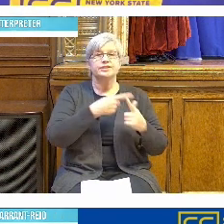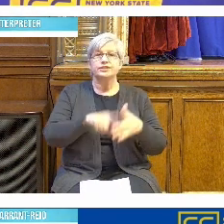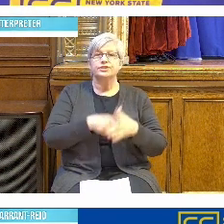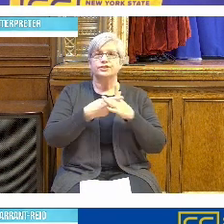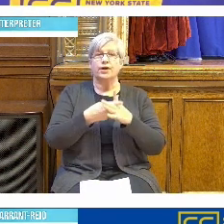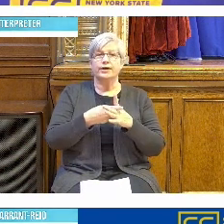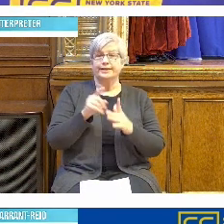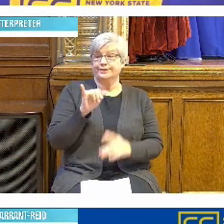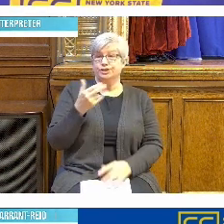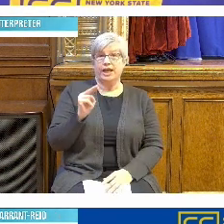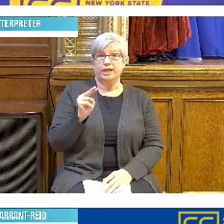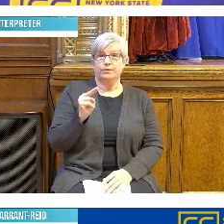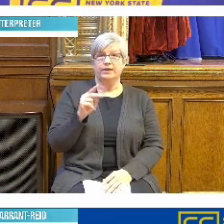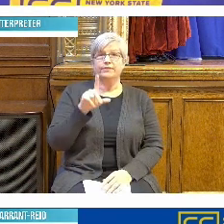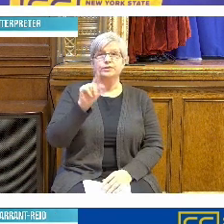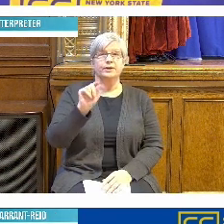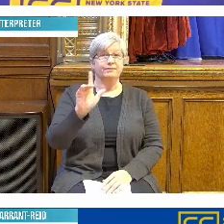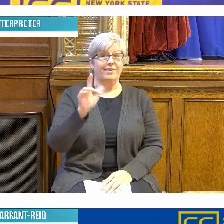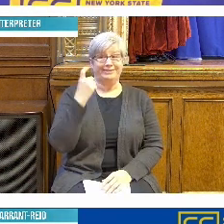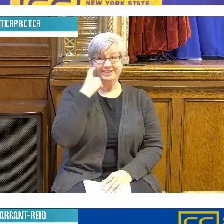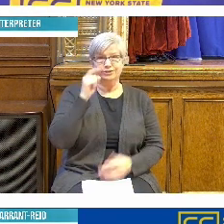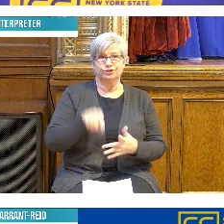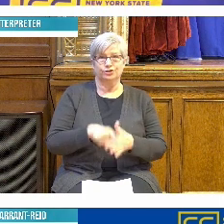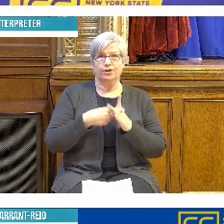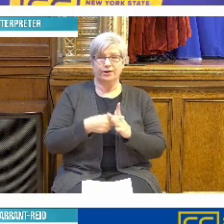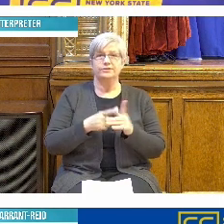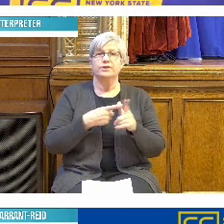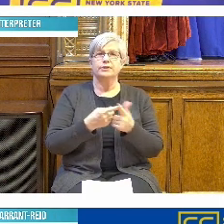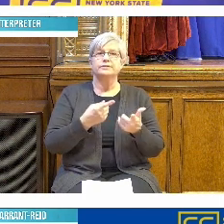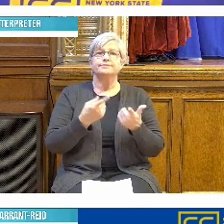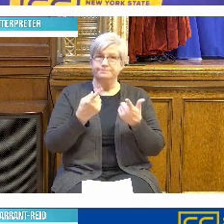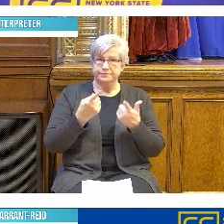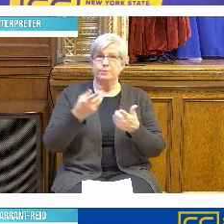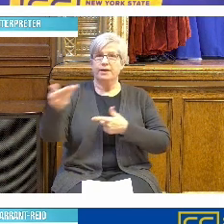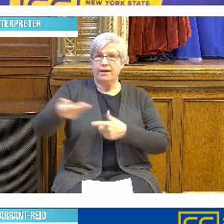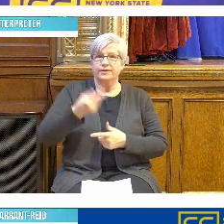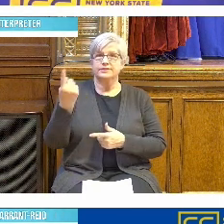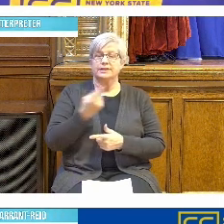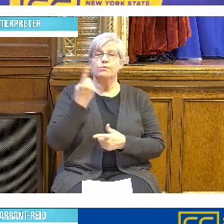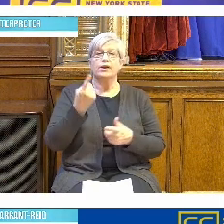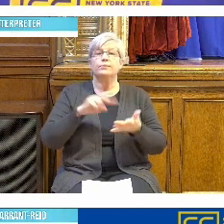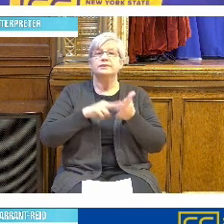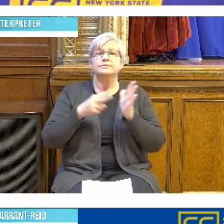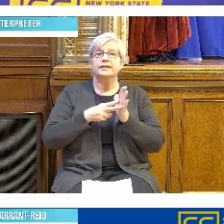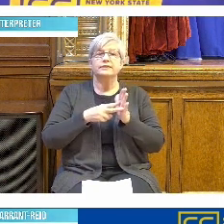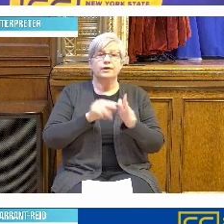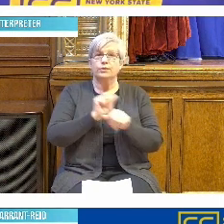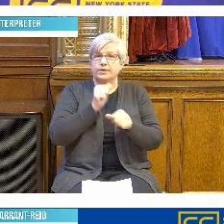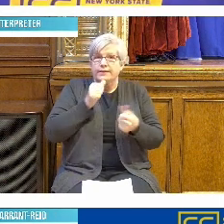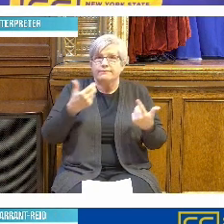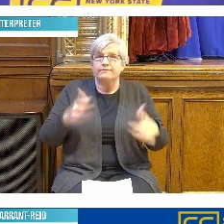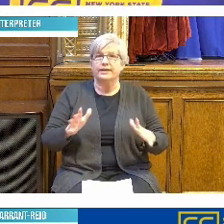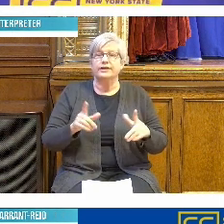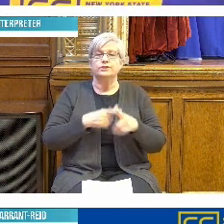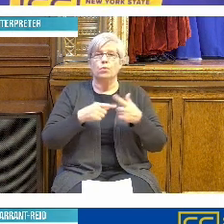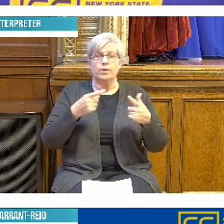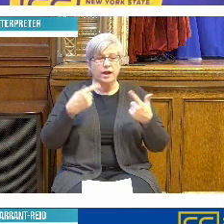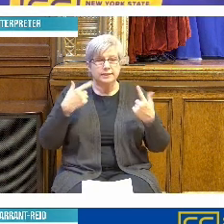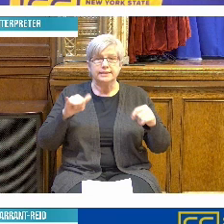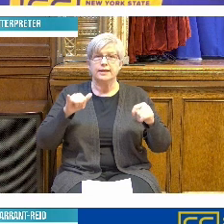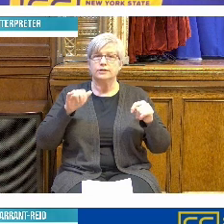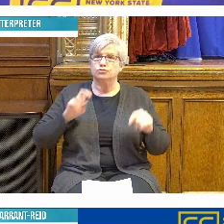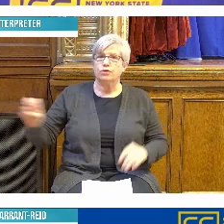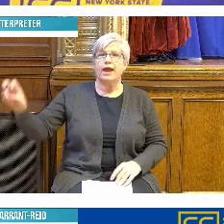in January of 25. So acknowledging that there is still much work for us to do. We are still traveling around the